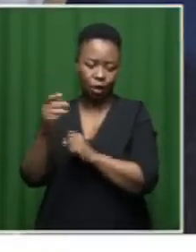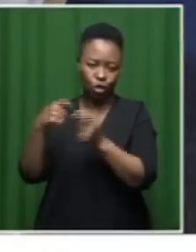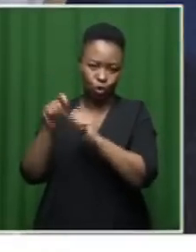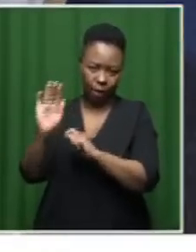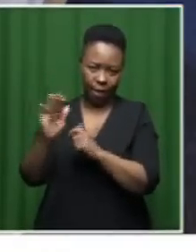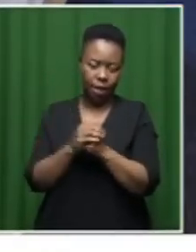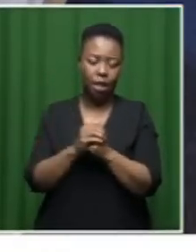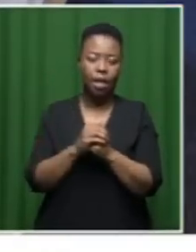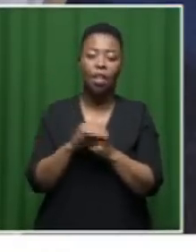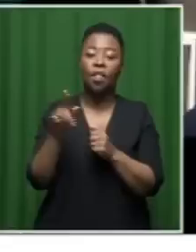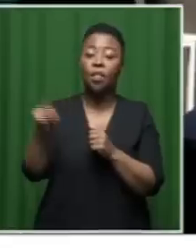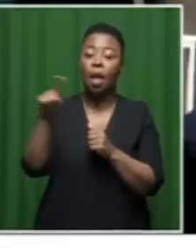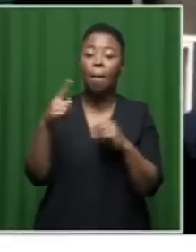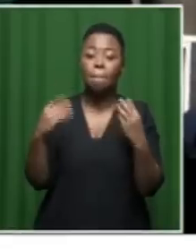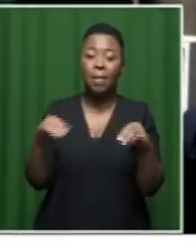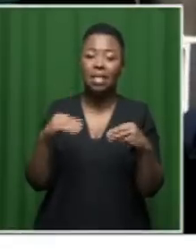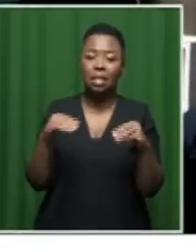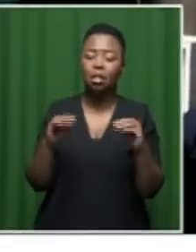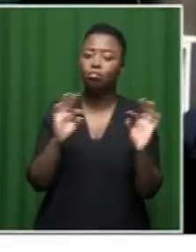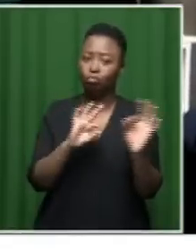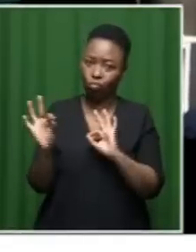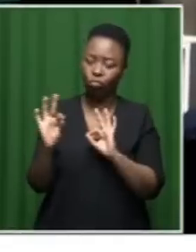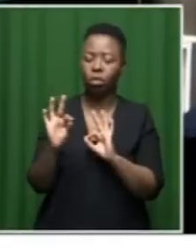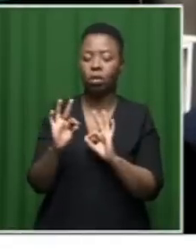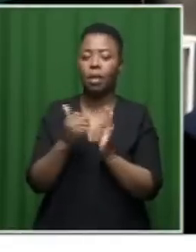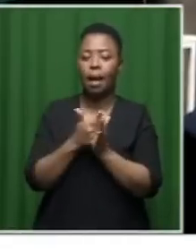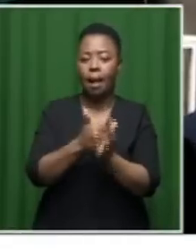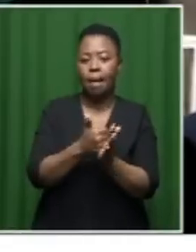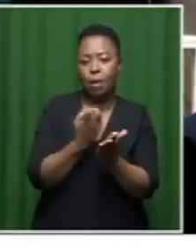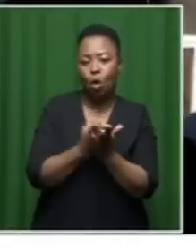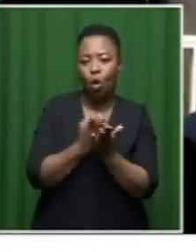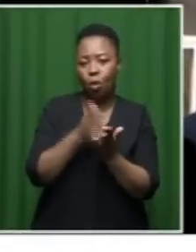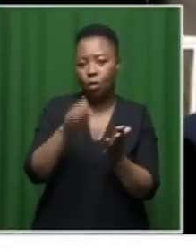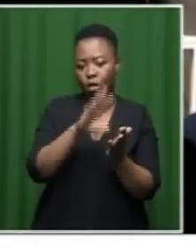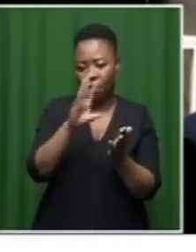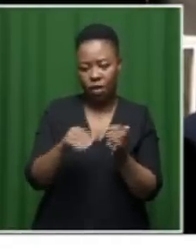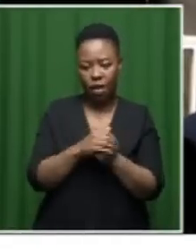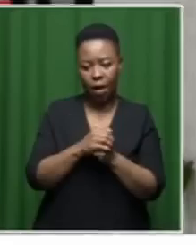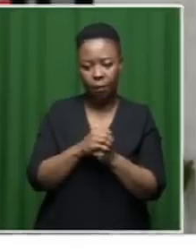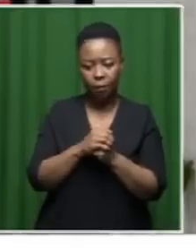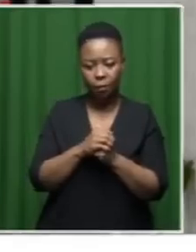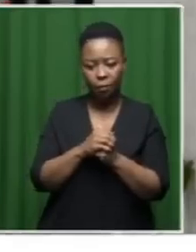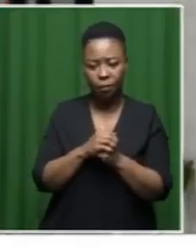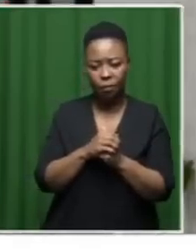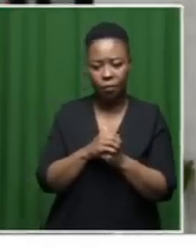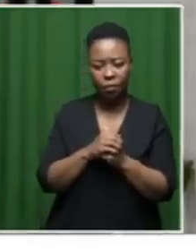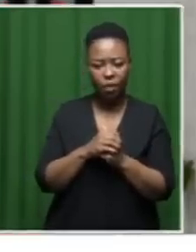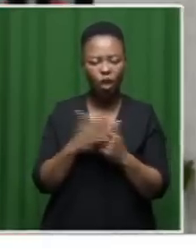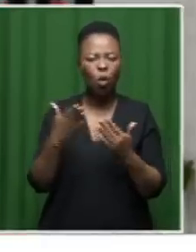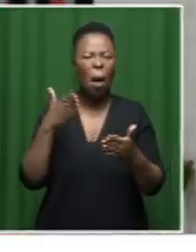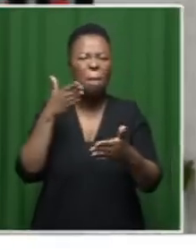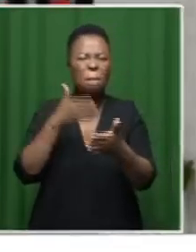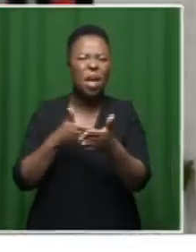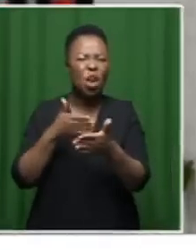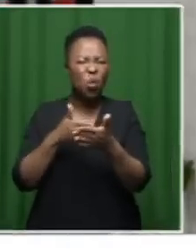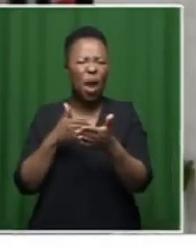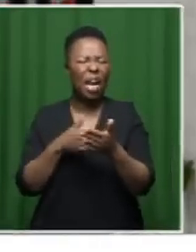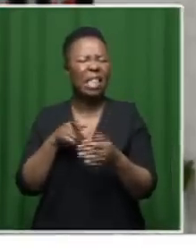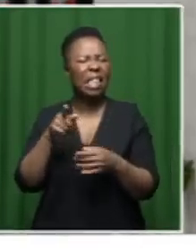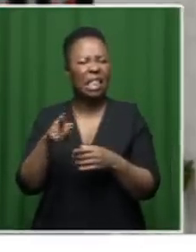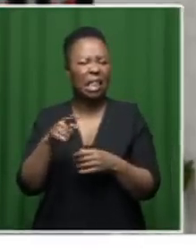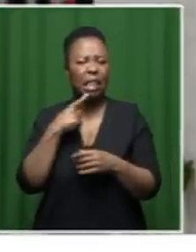how their businesses can contribute meaningfully to the economy. I'm trying to break that barrier of like being women always being in the background